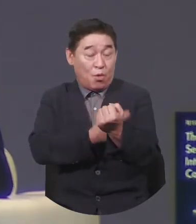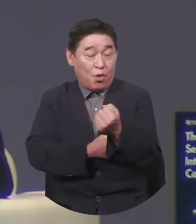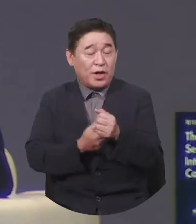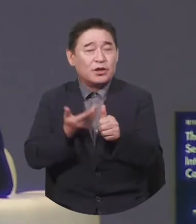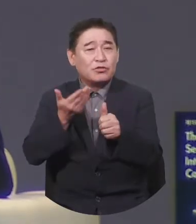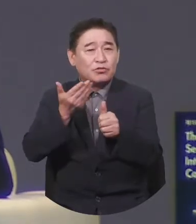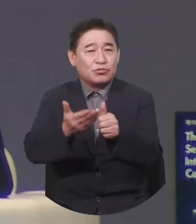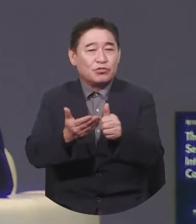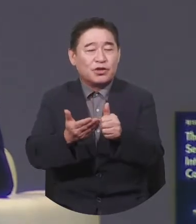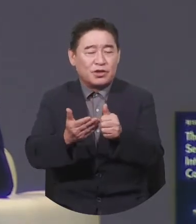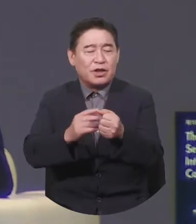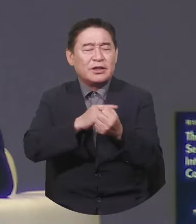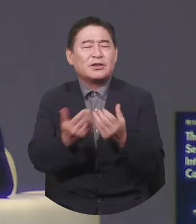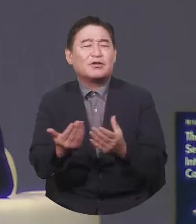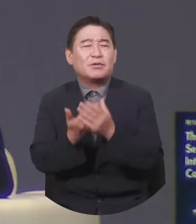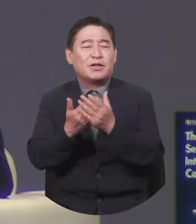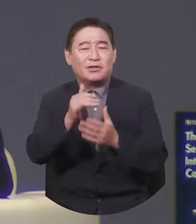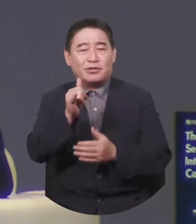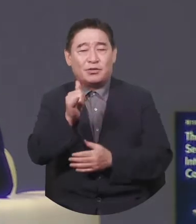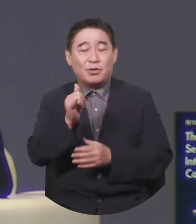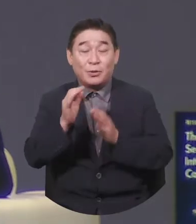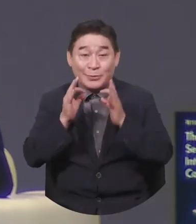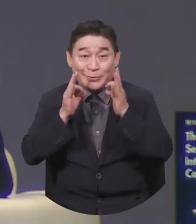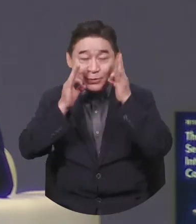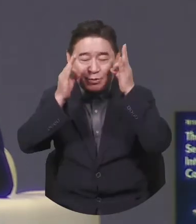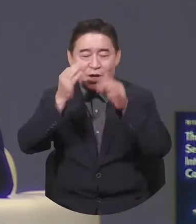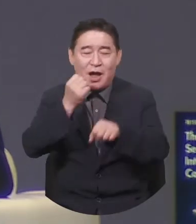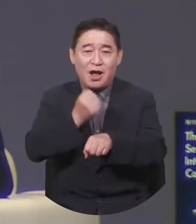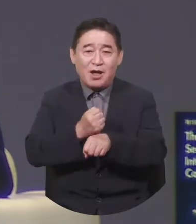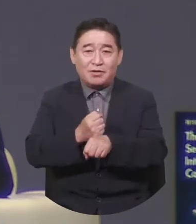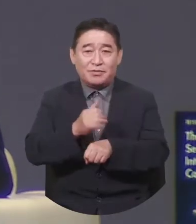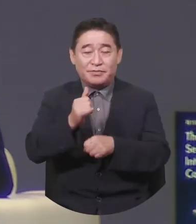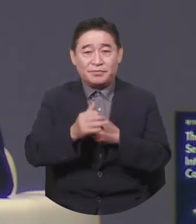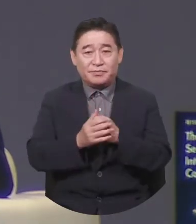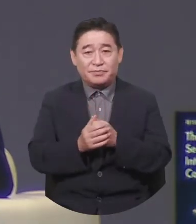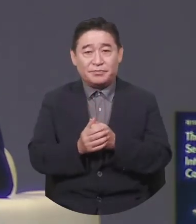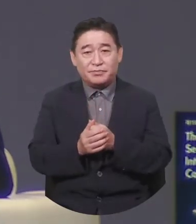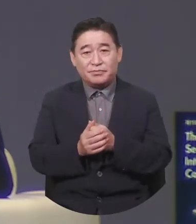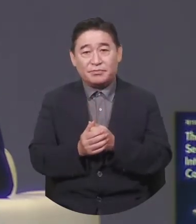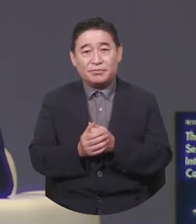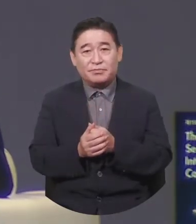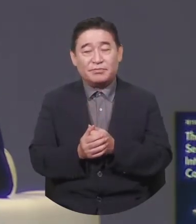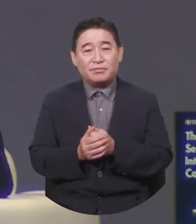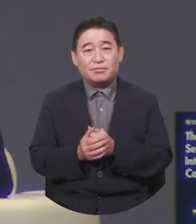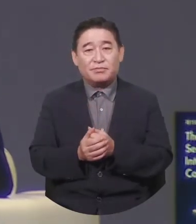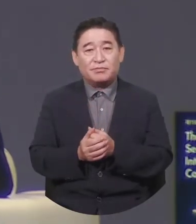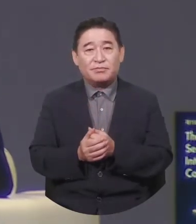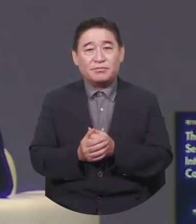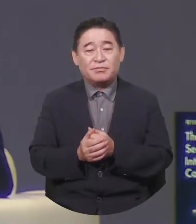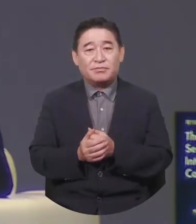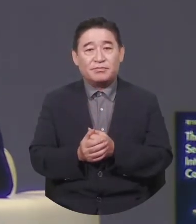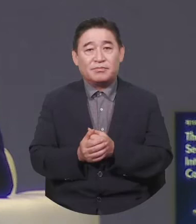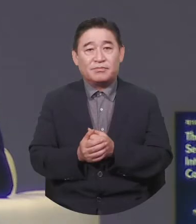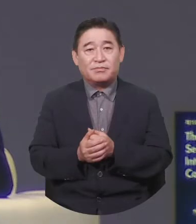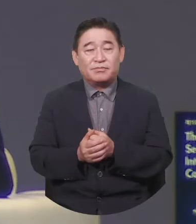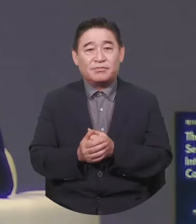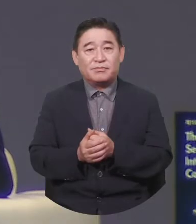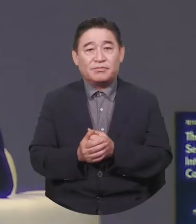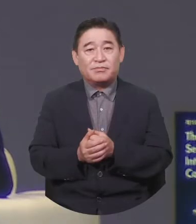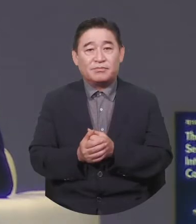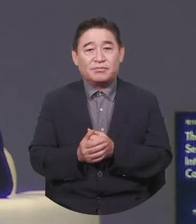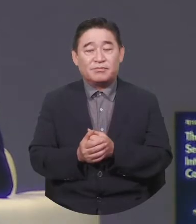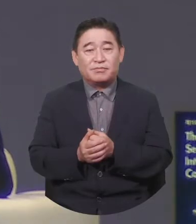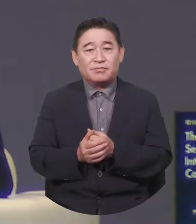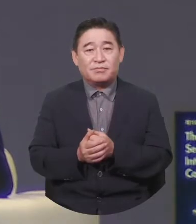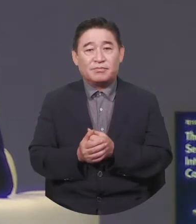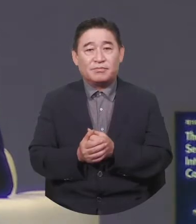and understanding, it's much feasible to do the cooperation with this